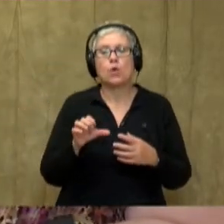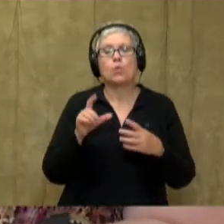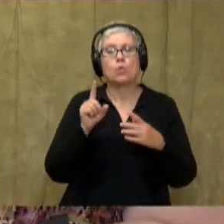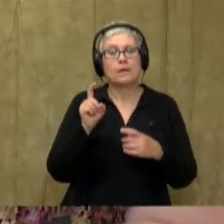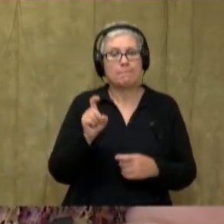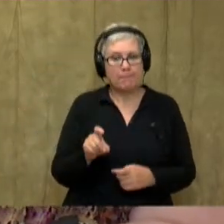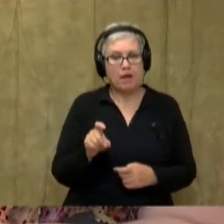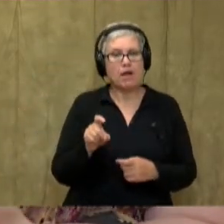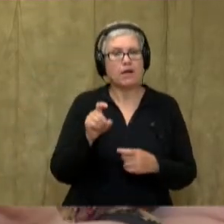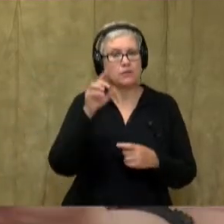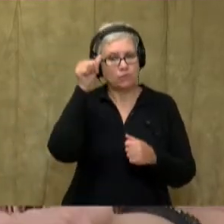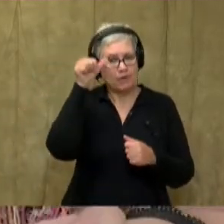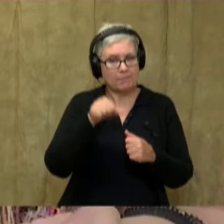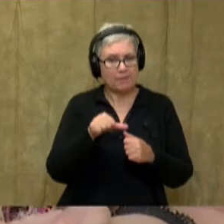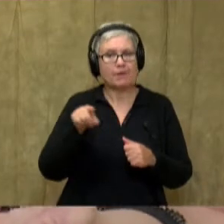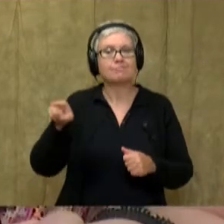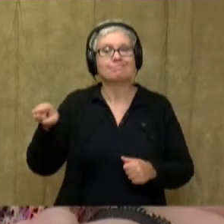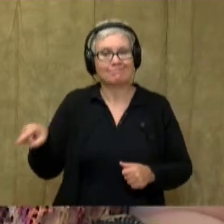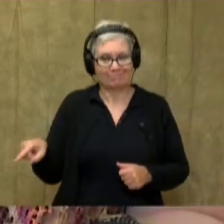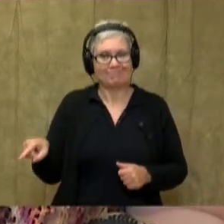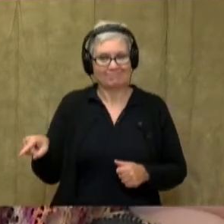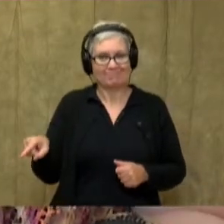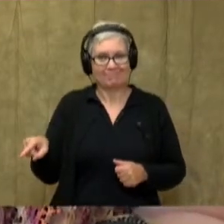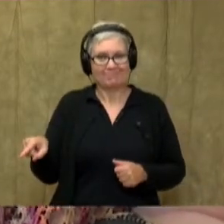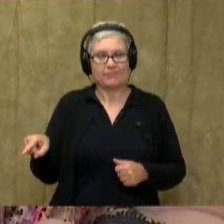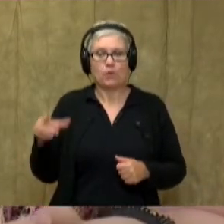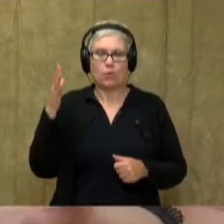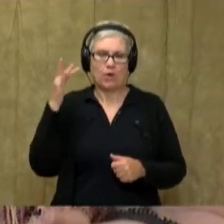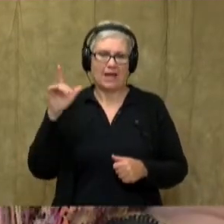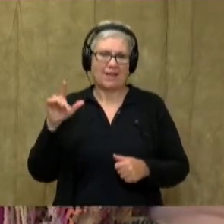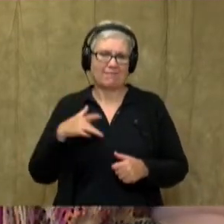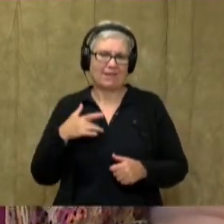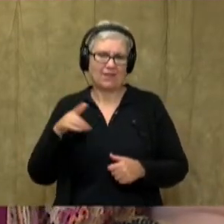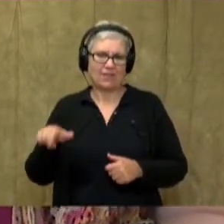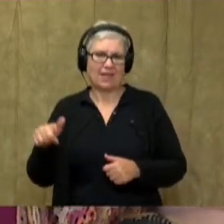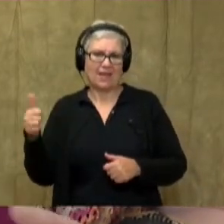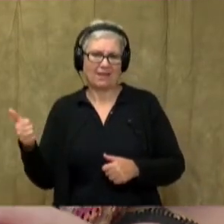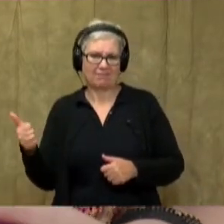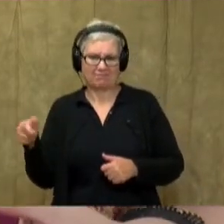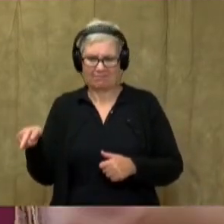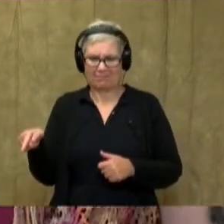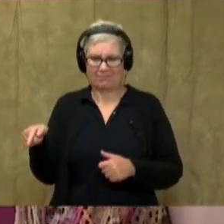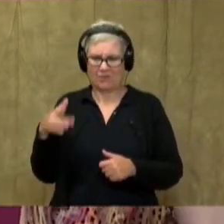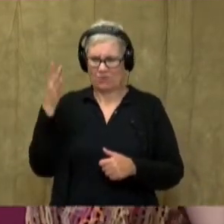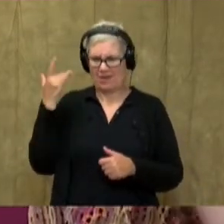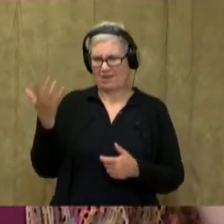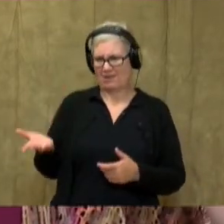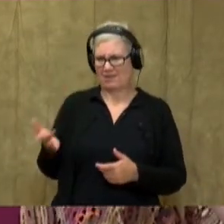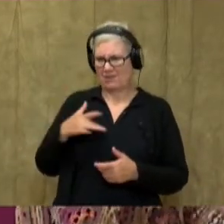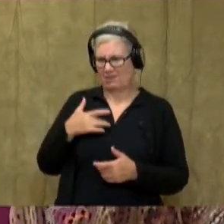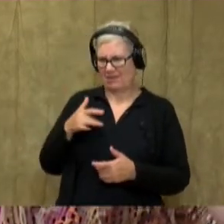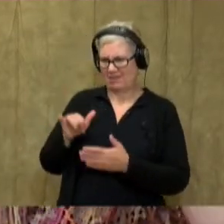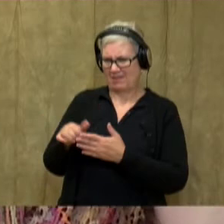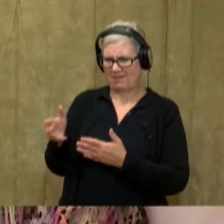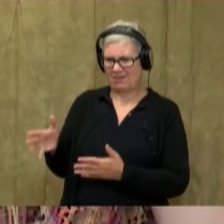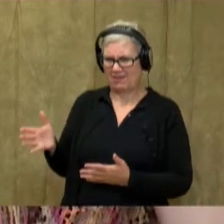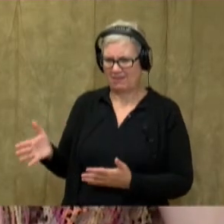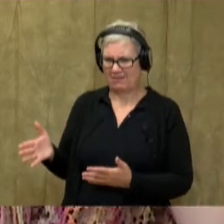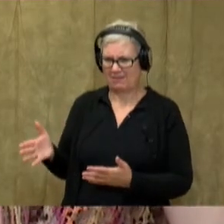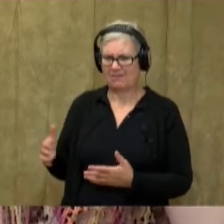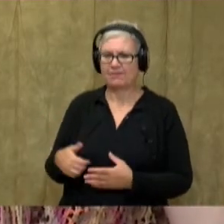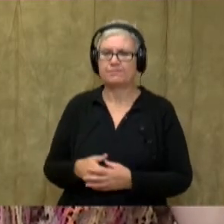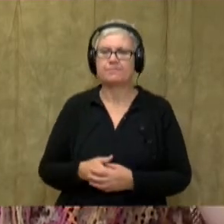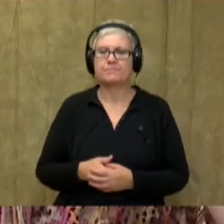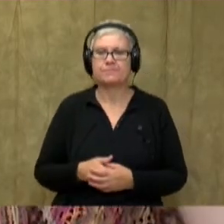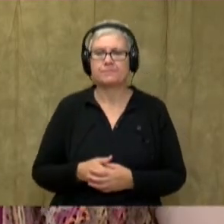decide, reasons, why does that other side feel the way that they do? And get the strongest reasons out there. If you focus on the minor reason